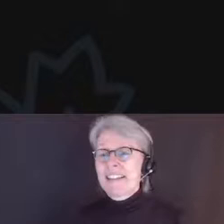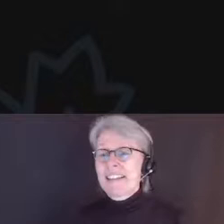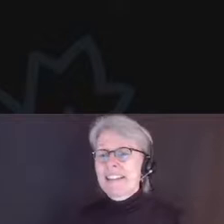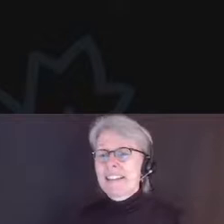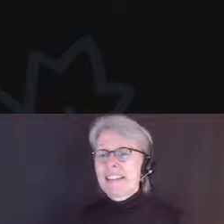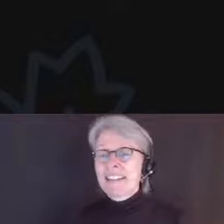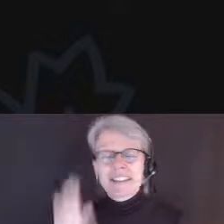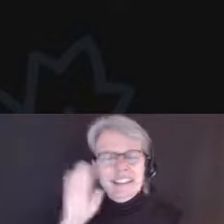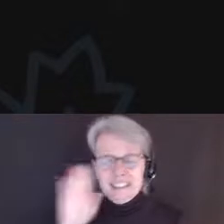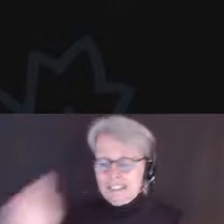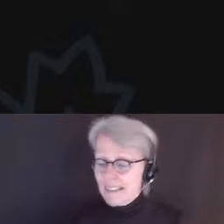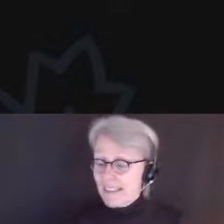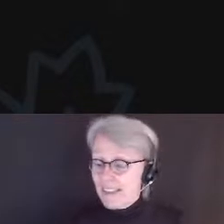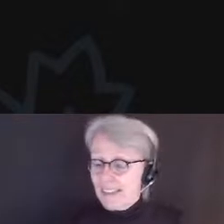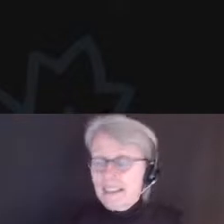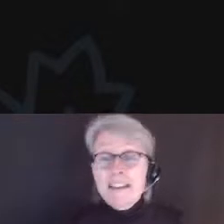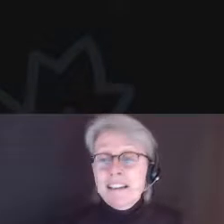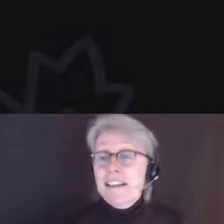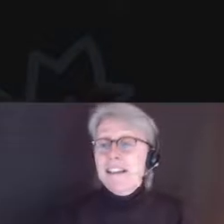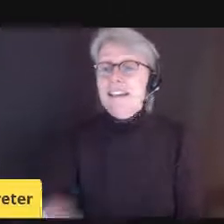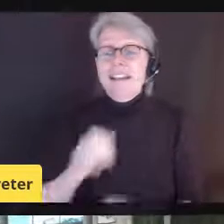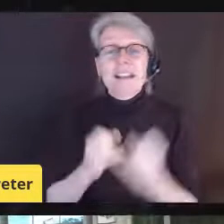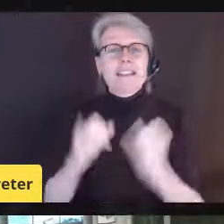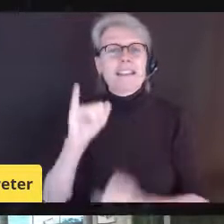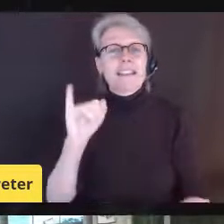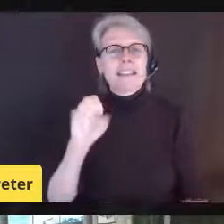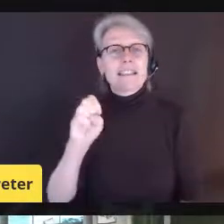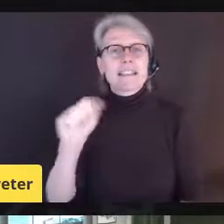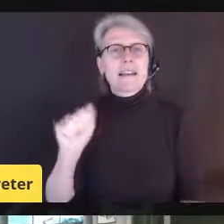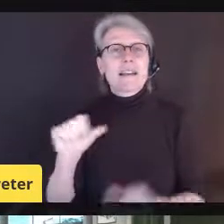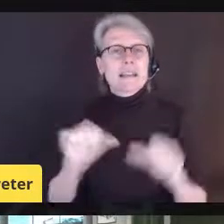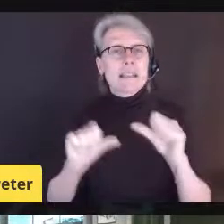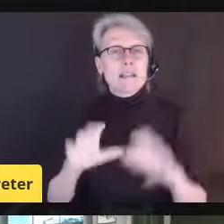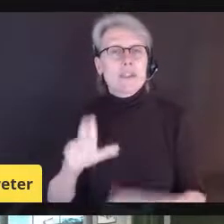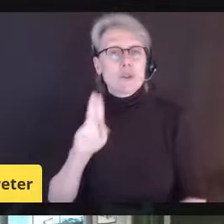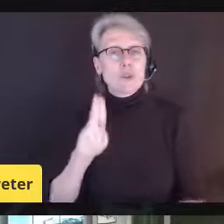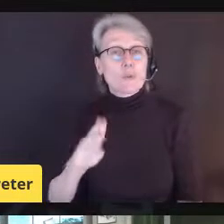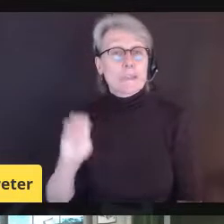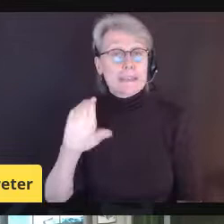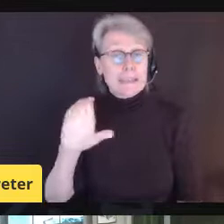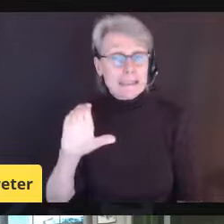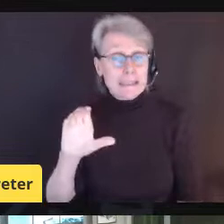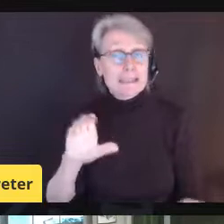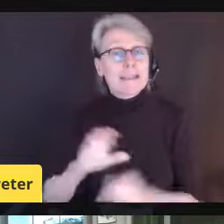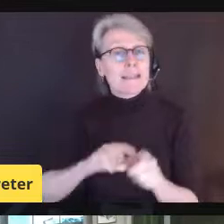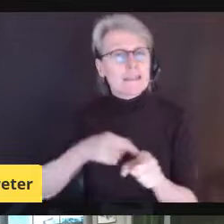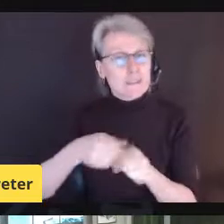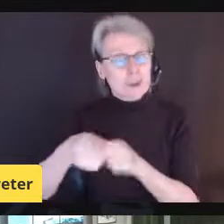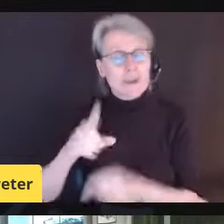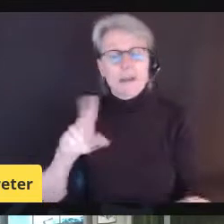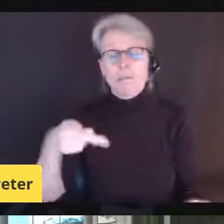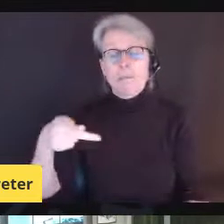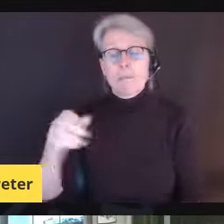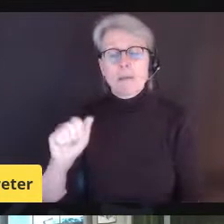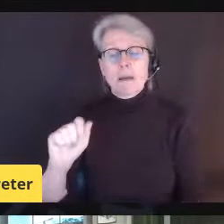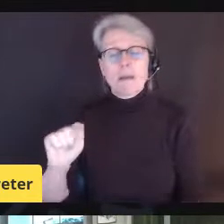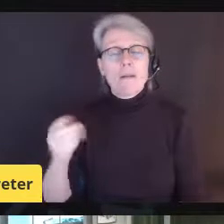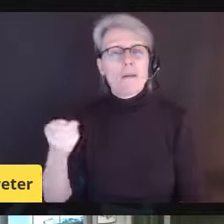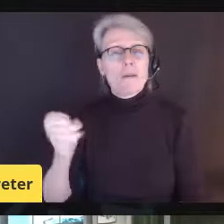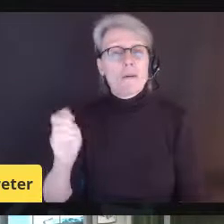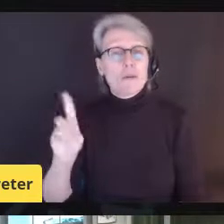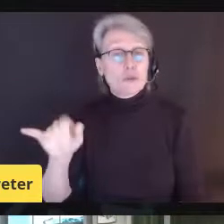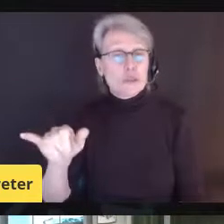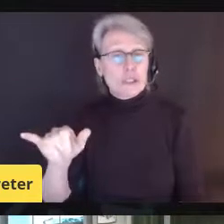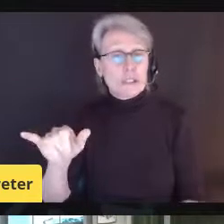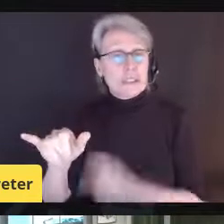Hello, everybody. My name is Maria Issa. I'm a scientist at the University of British Columbia in the Department of Pathology, which is